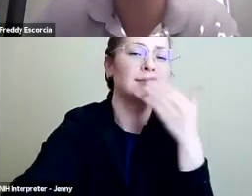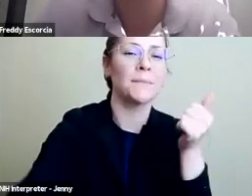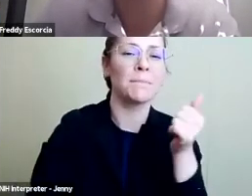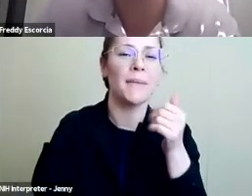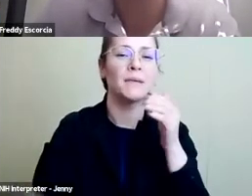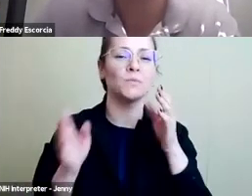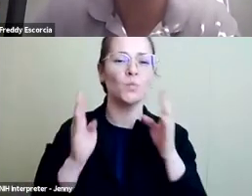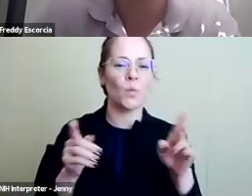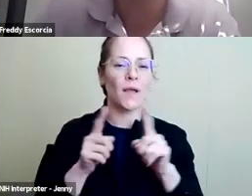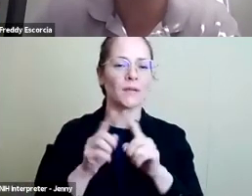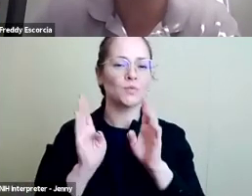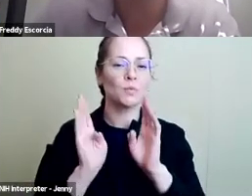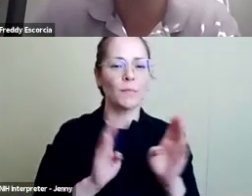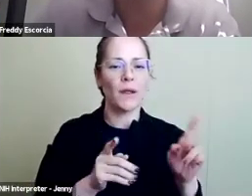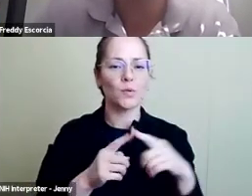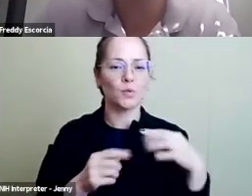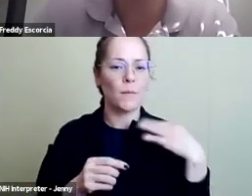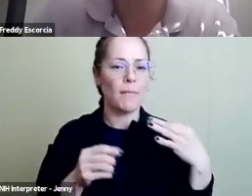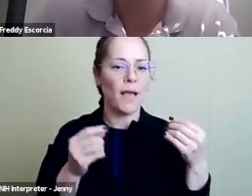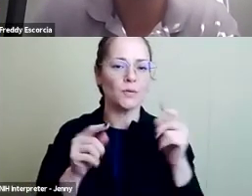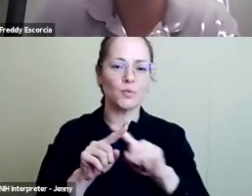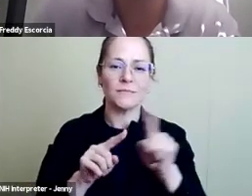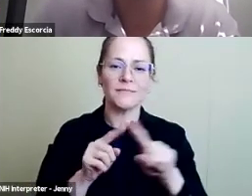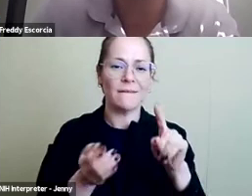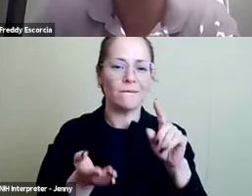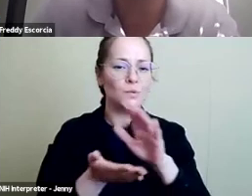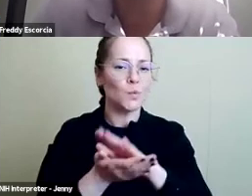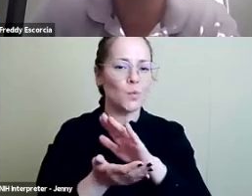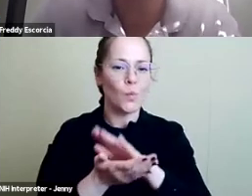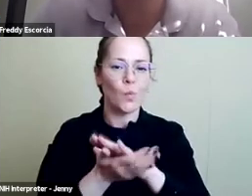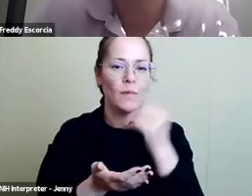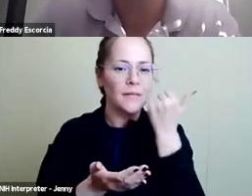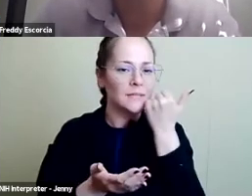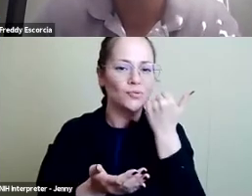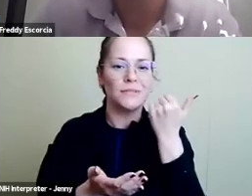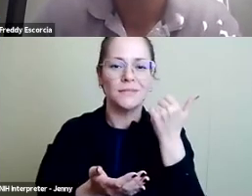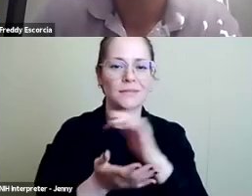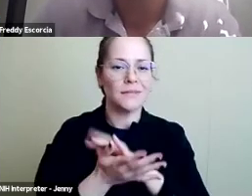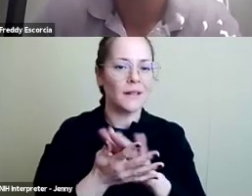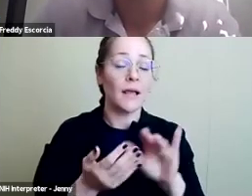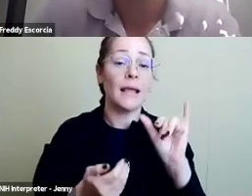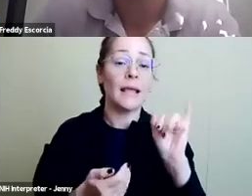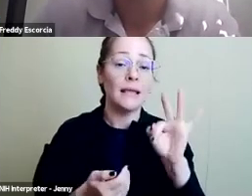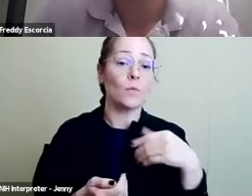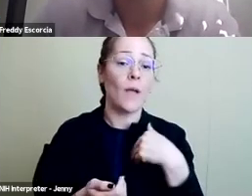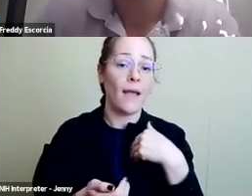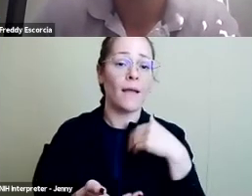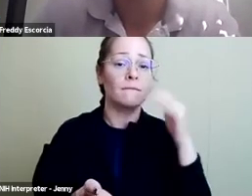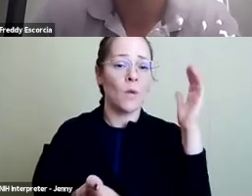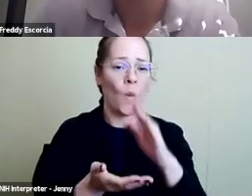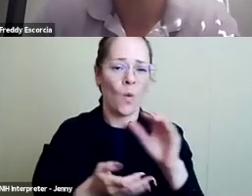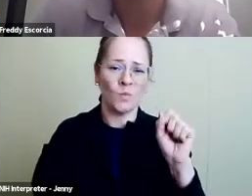prepare to apply to medical, dental, pharmacy school, dentistry? When you have low